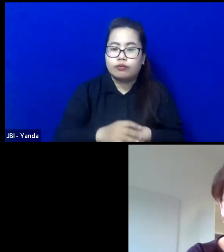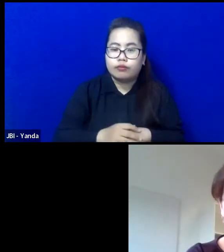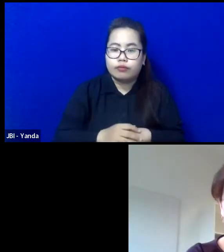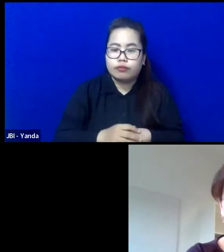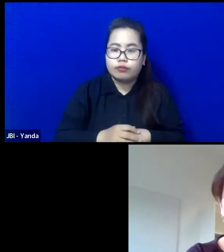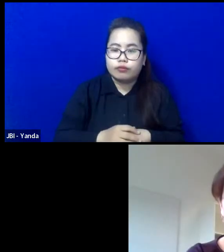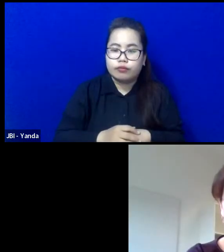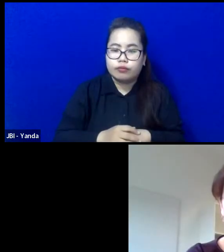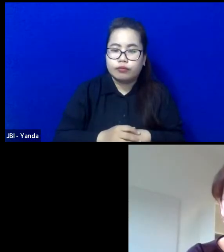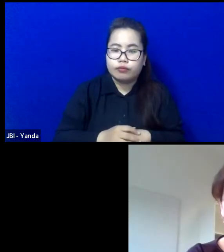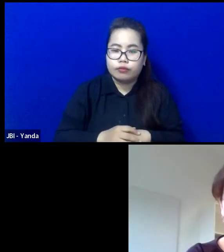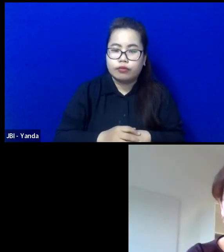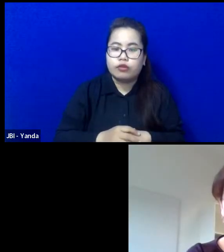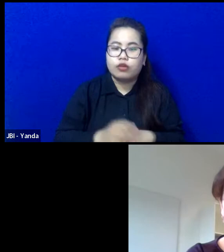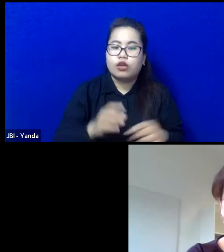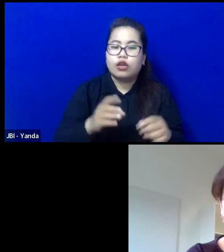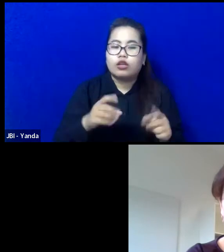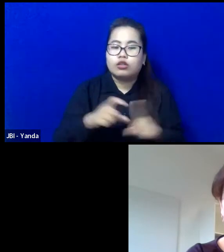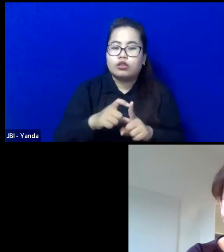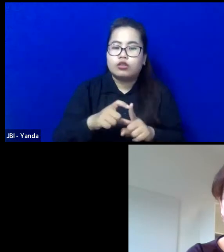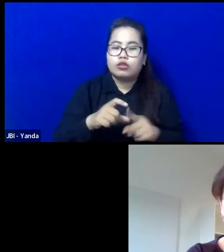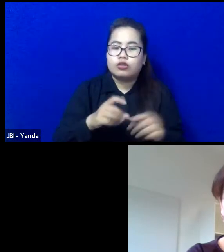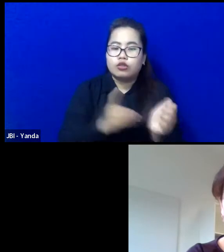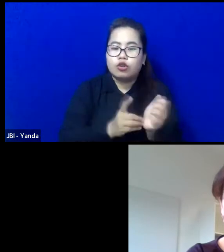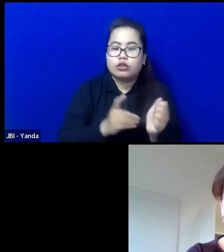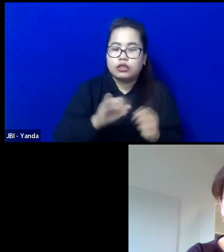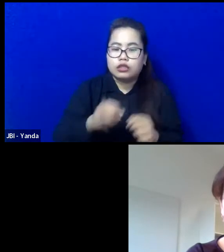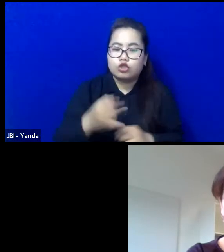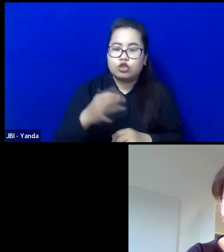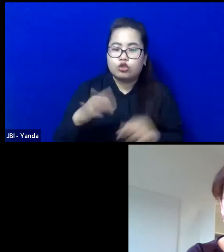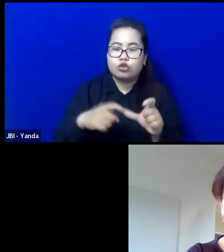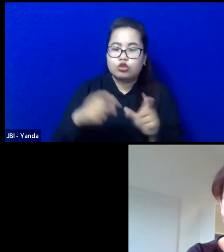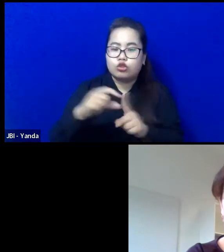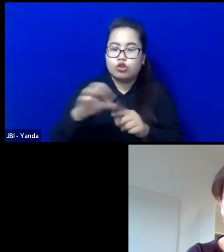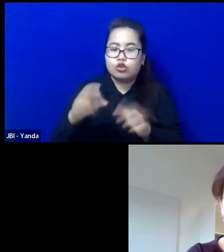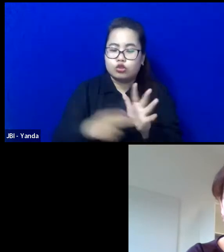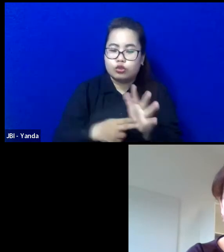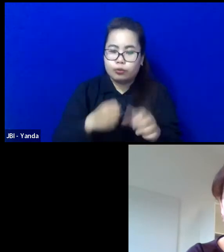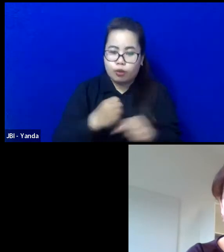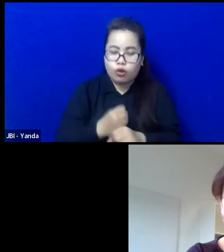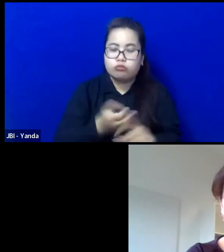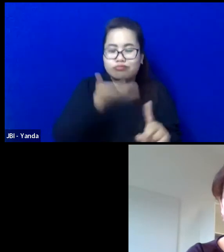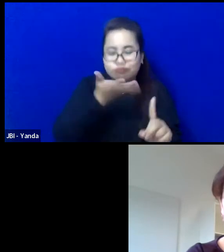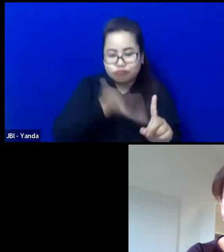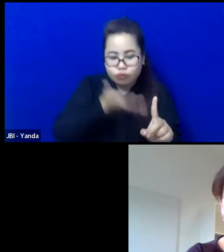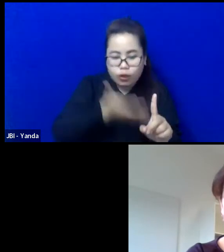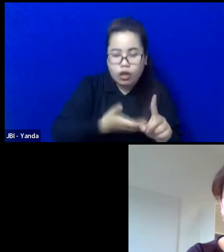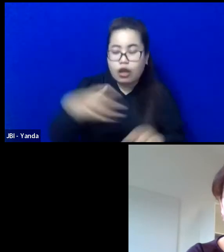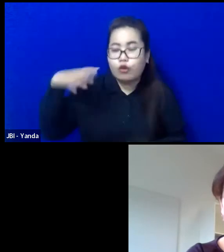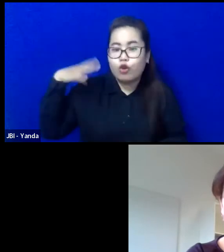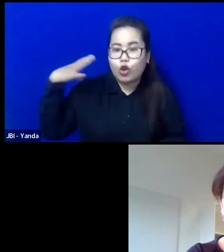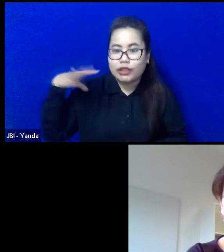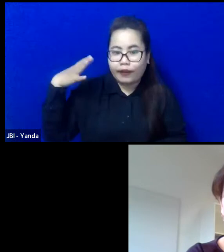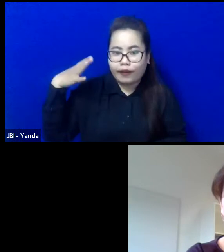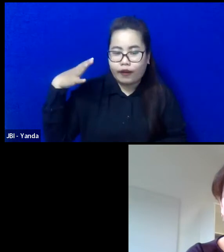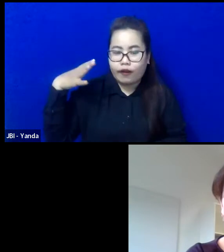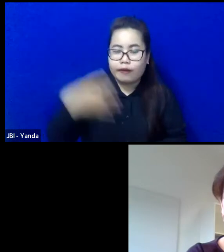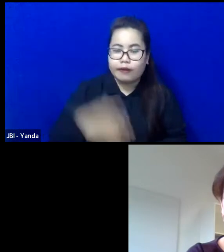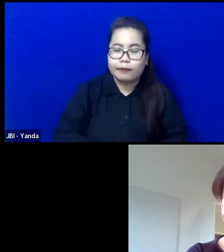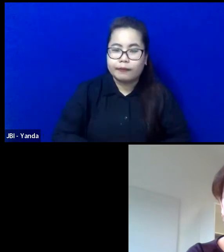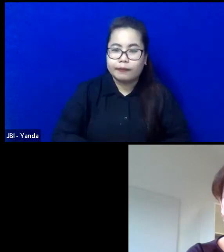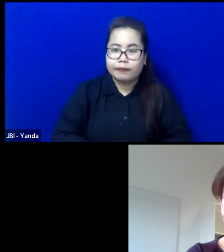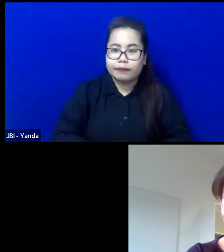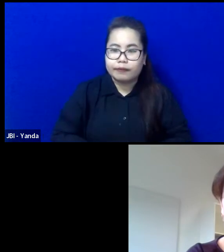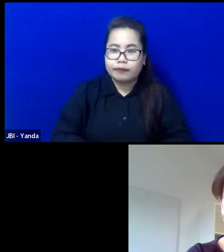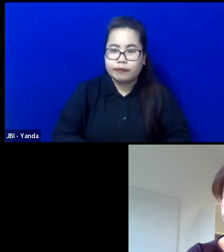Dr. Joe is a lecturer in the Rural Department of Community Health Science at